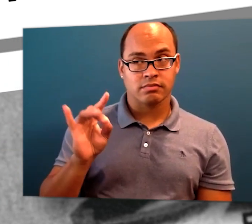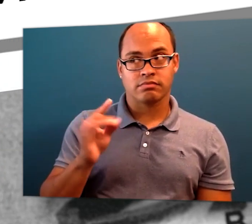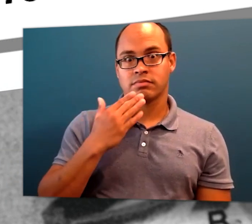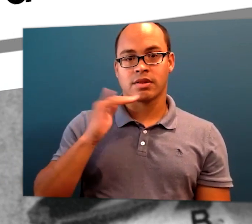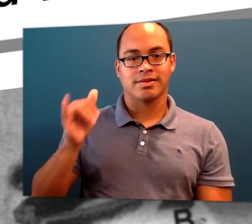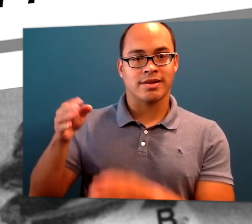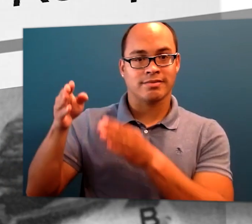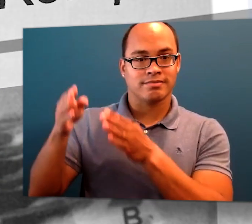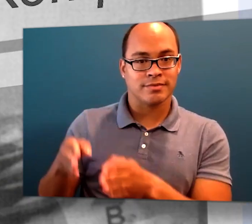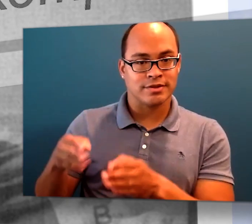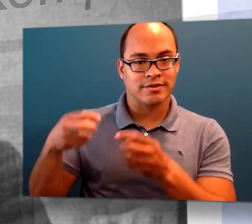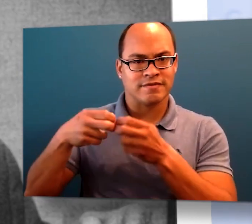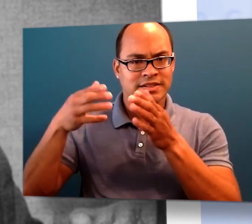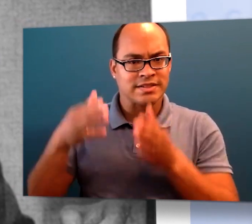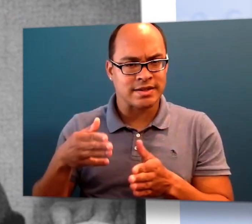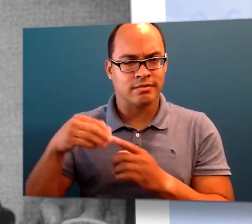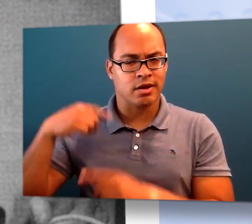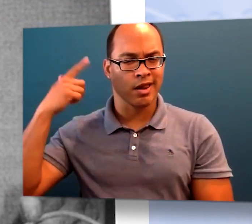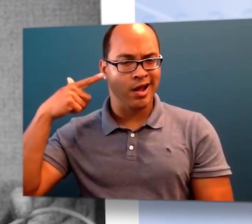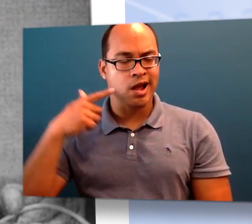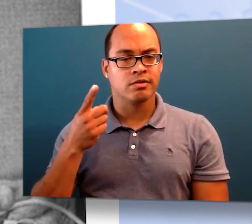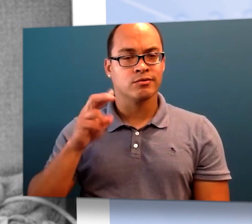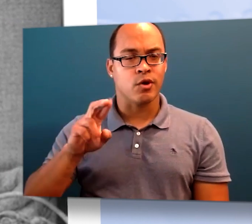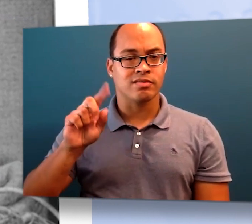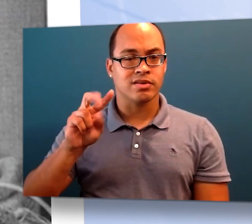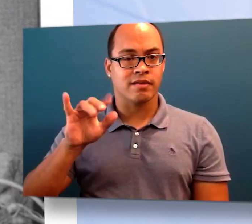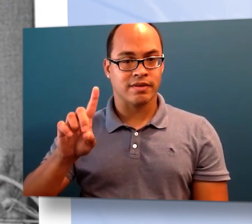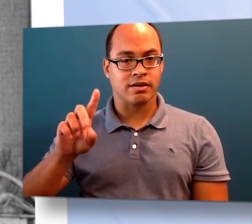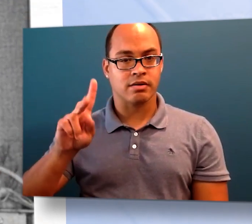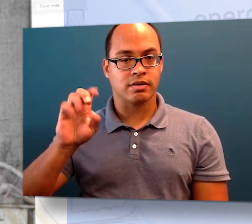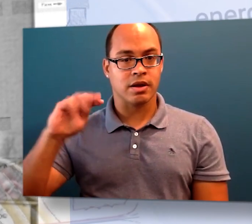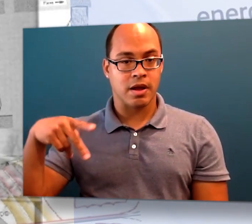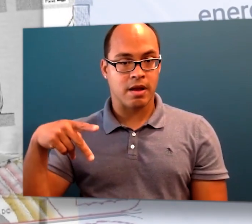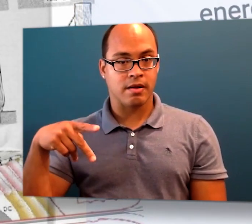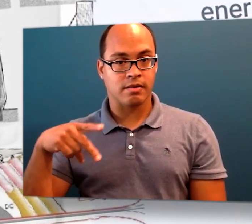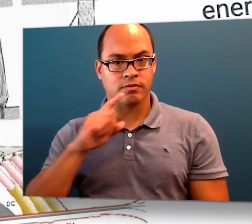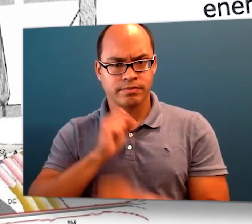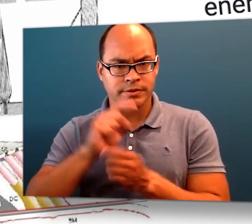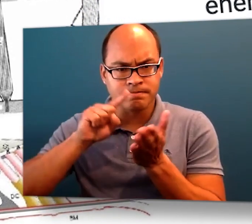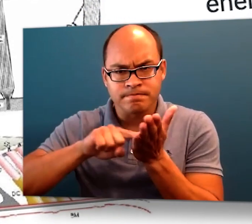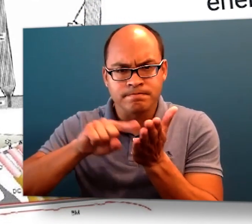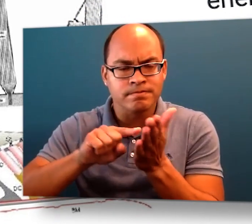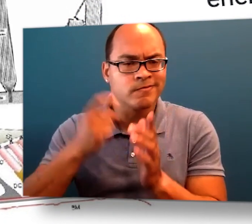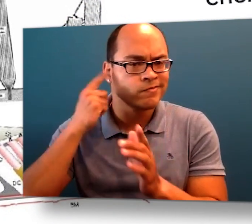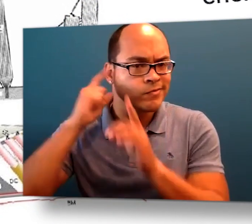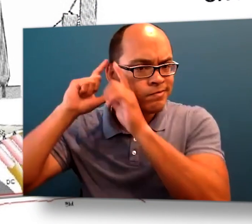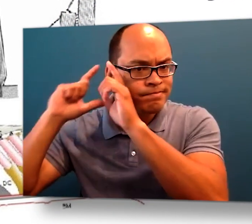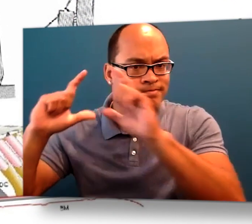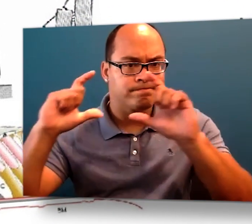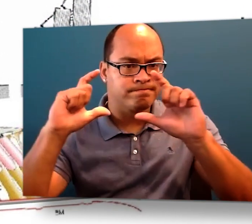London, Dr. David Kemp, actually was researching the cochlea of the ear and